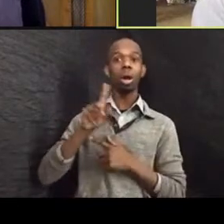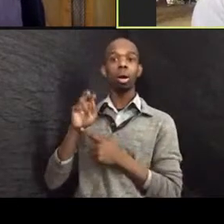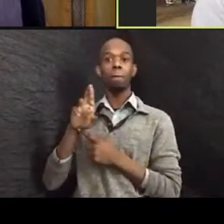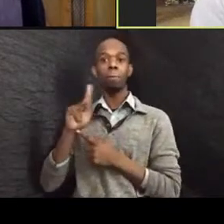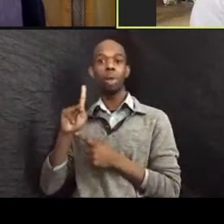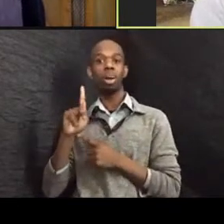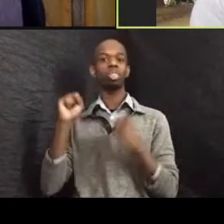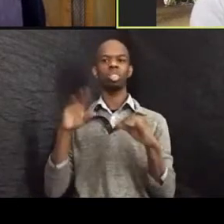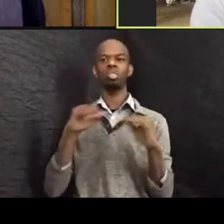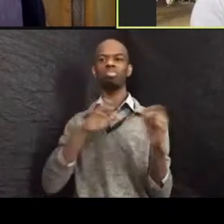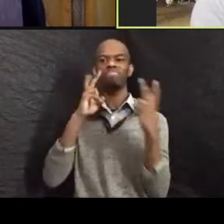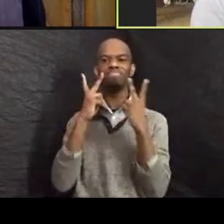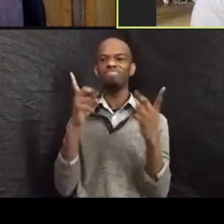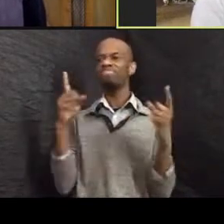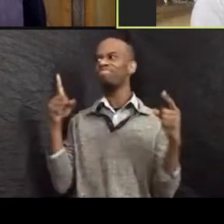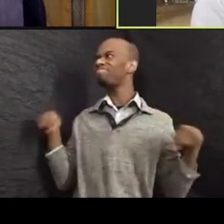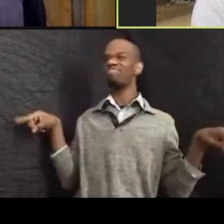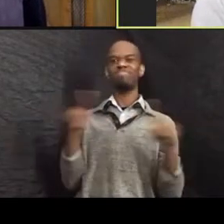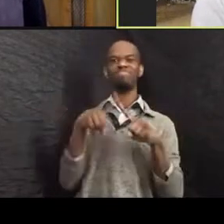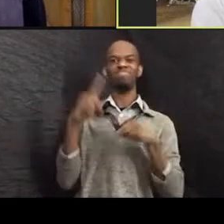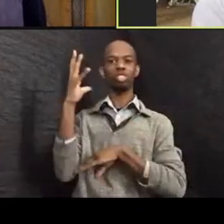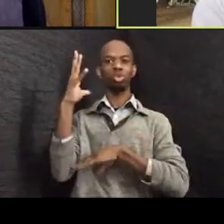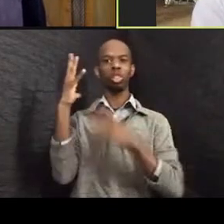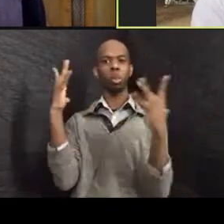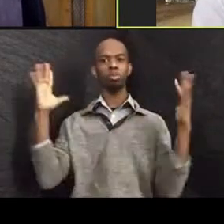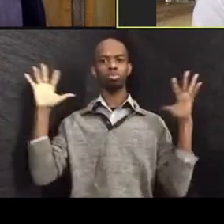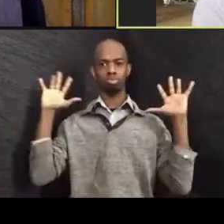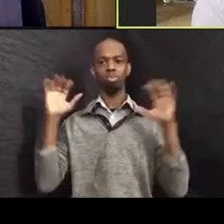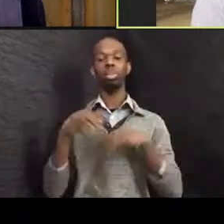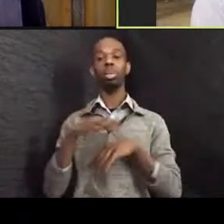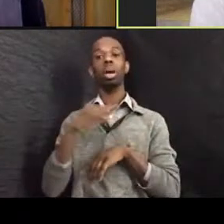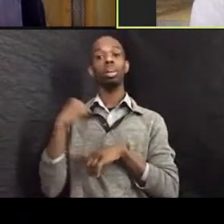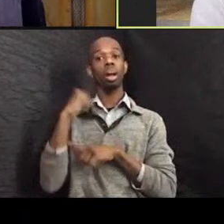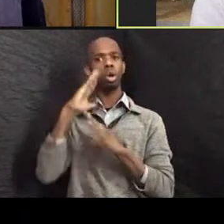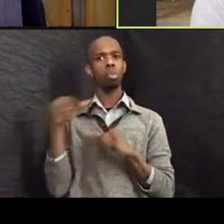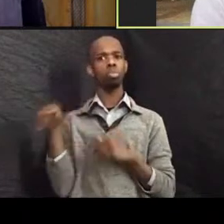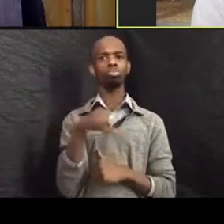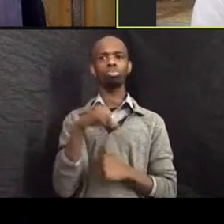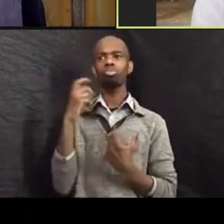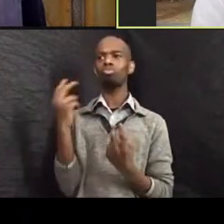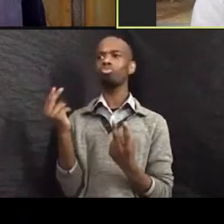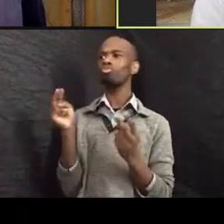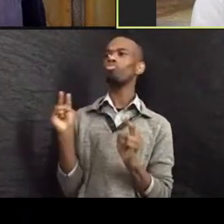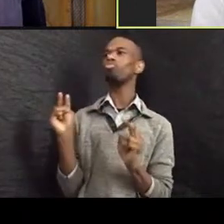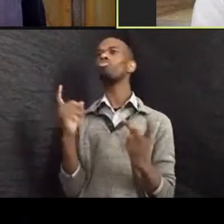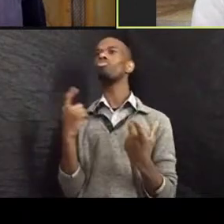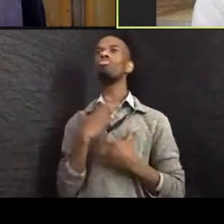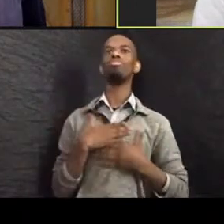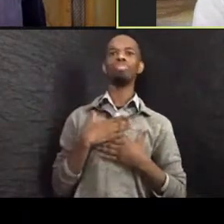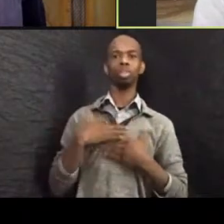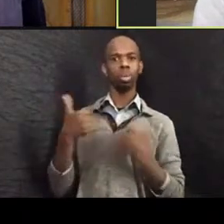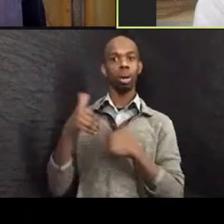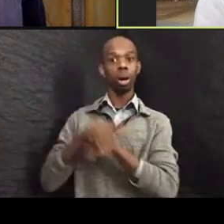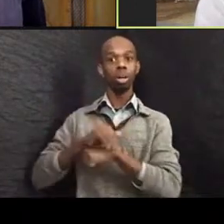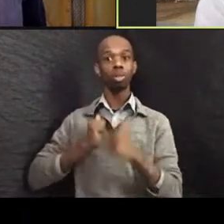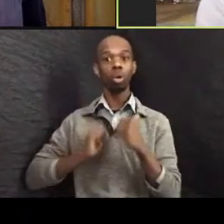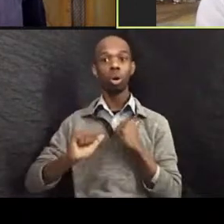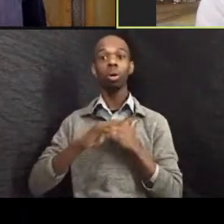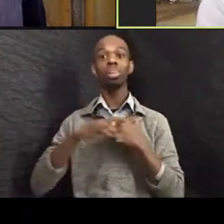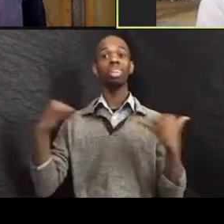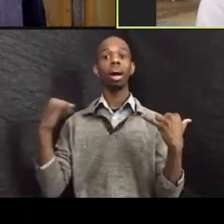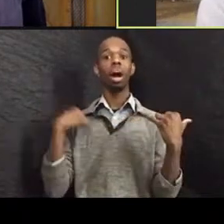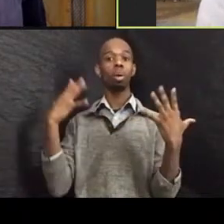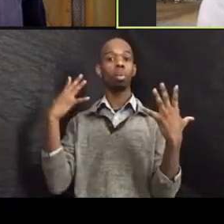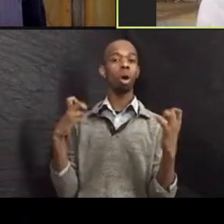trees. And I hope you guys really enjoyed today's show. And with that, I will pass it